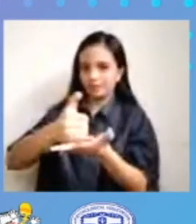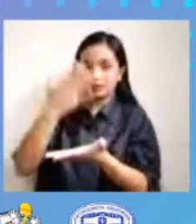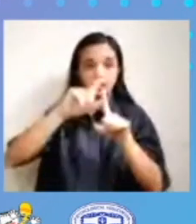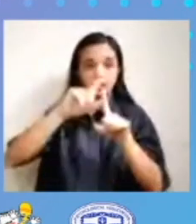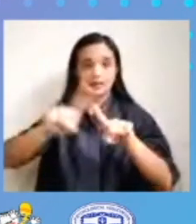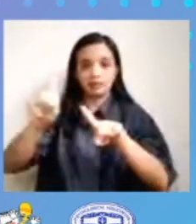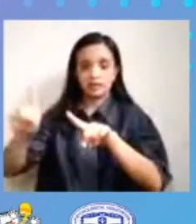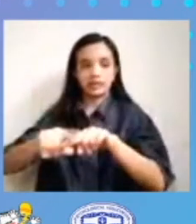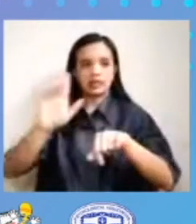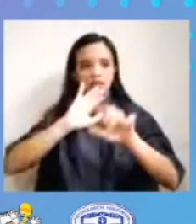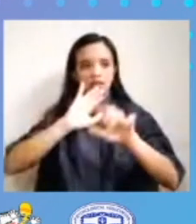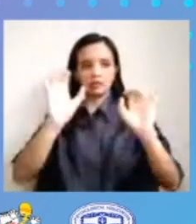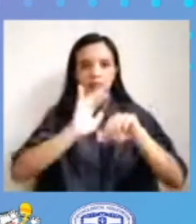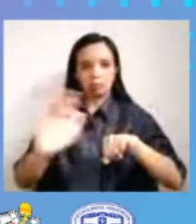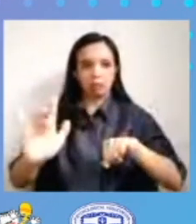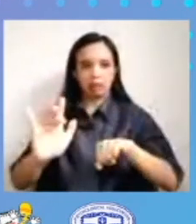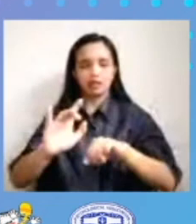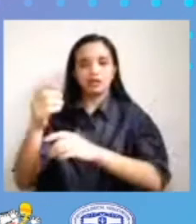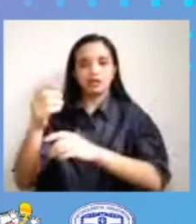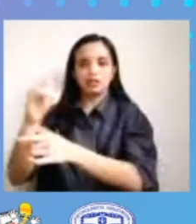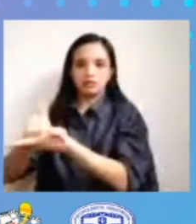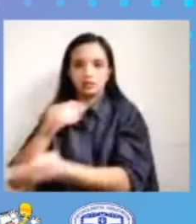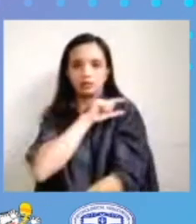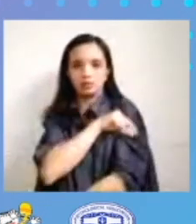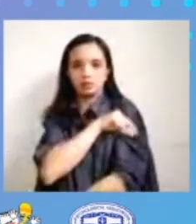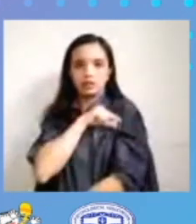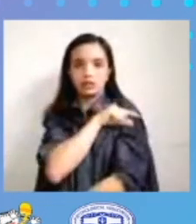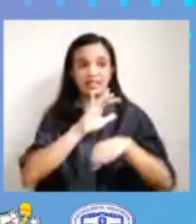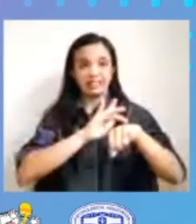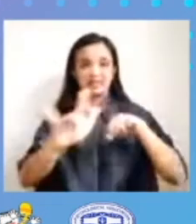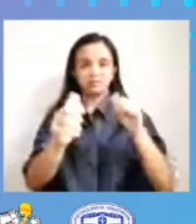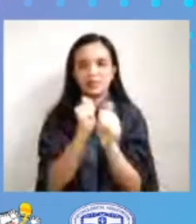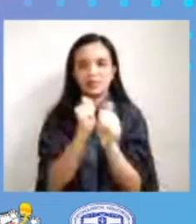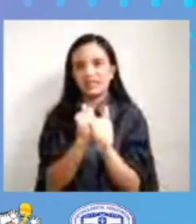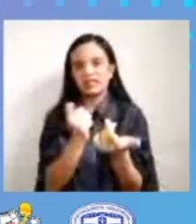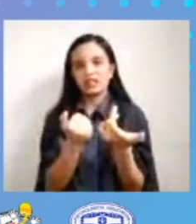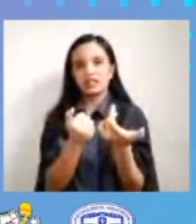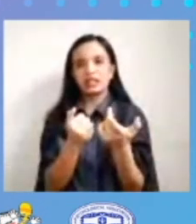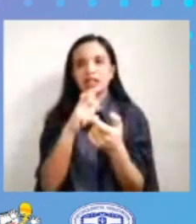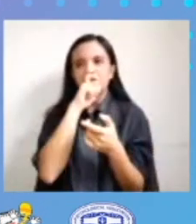so Bravo, Mama, Zero. Romeo.